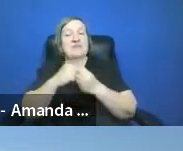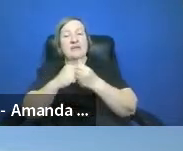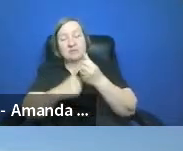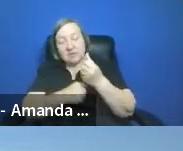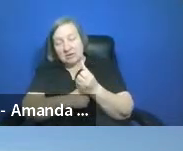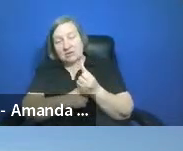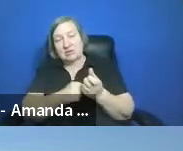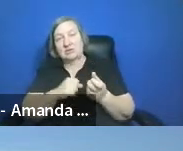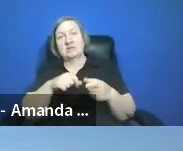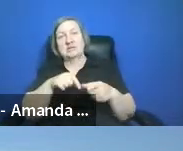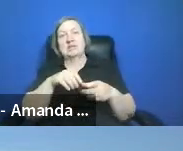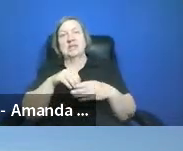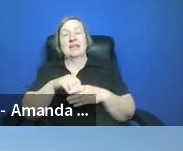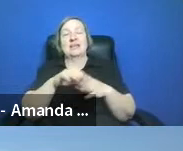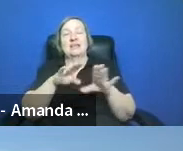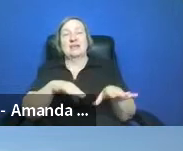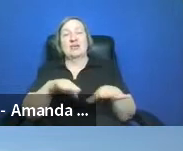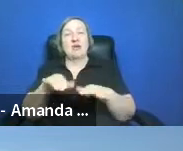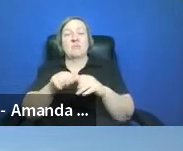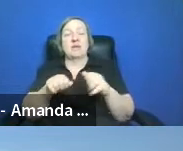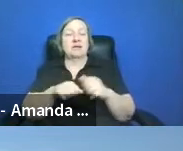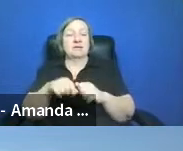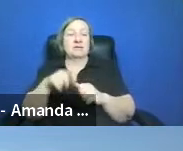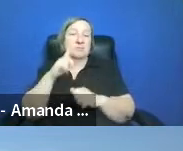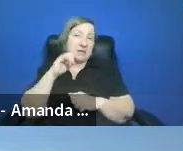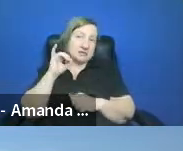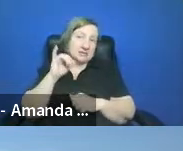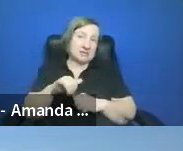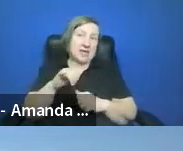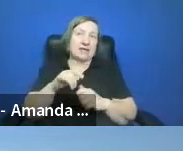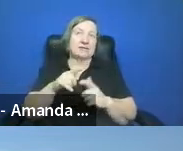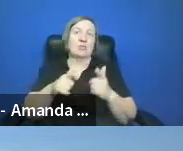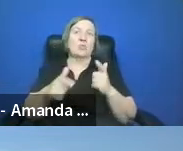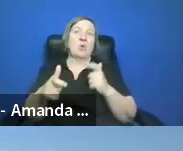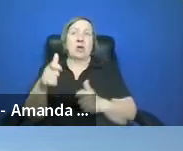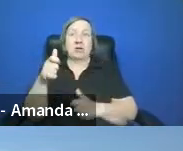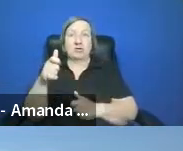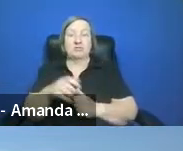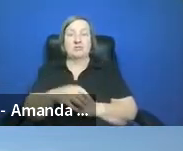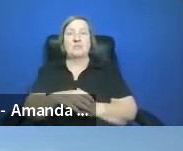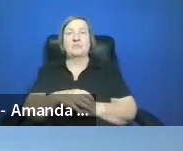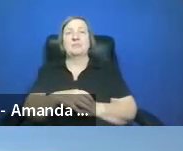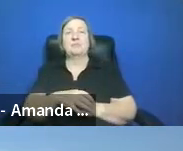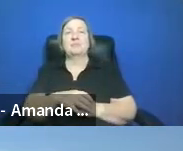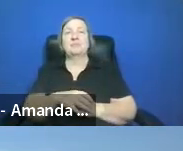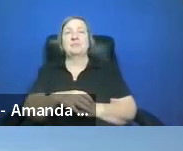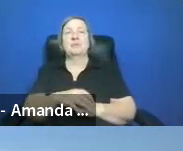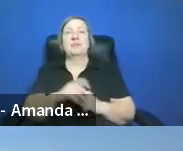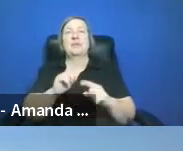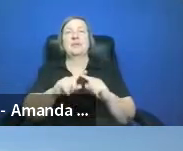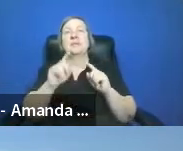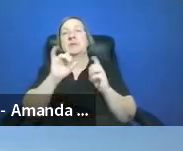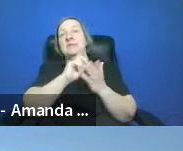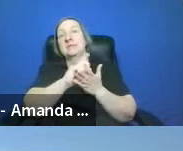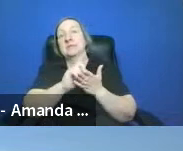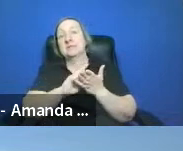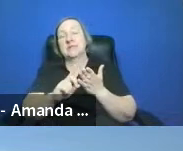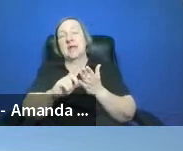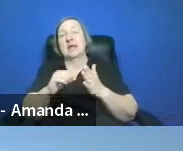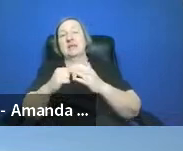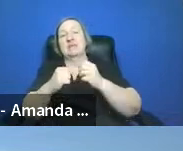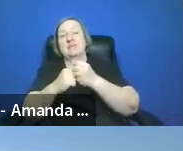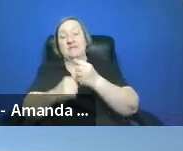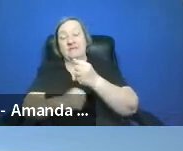that issue, because the superstructure is lighter. But the design of the foundation